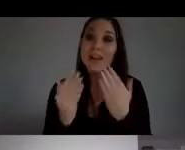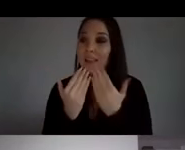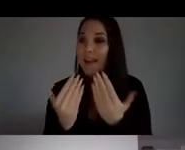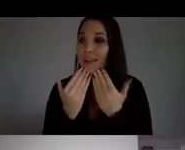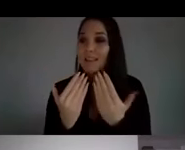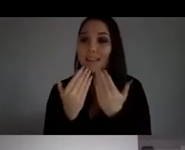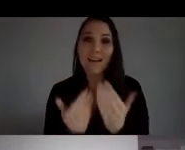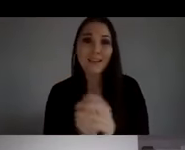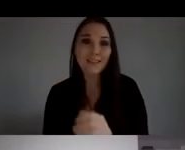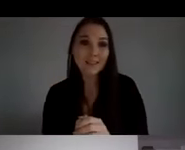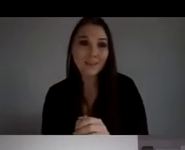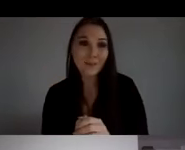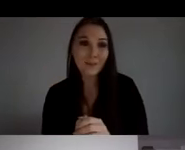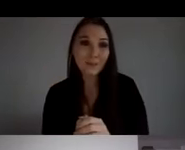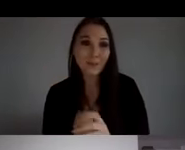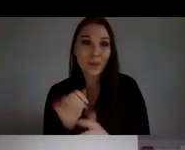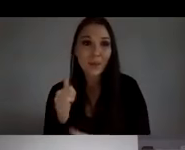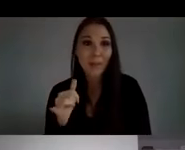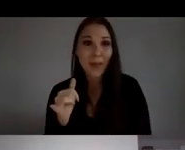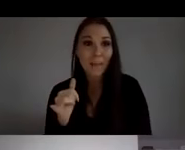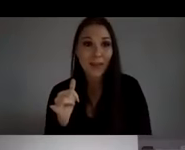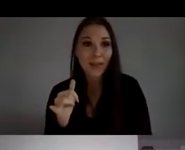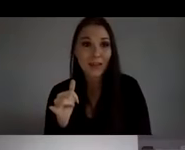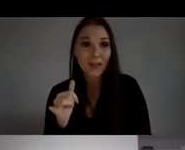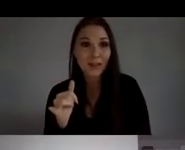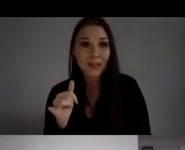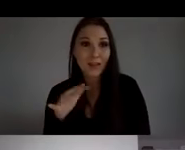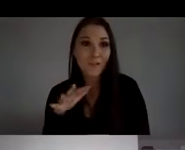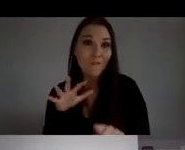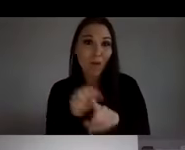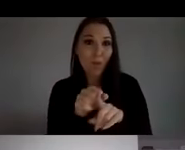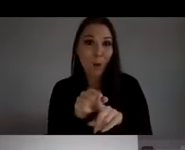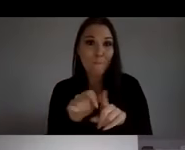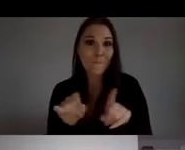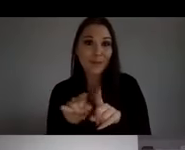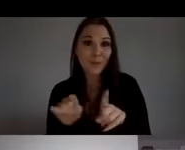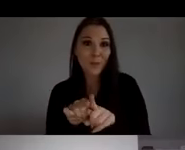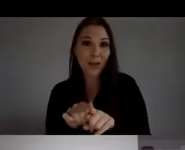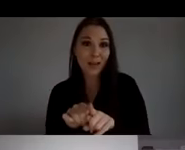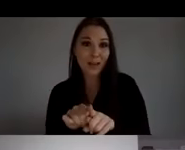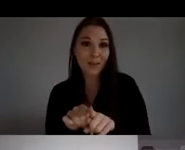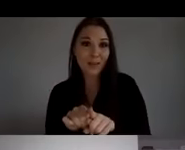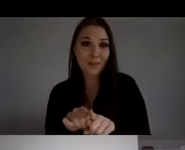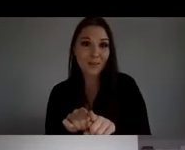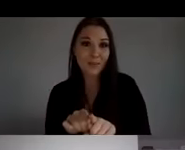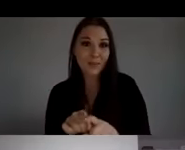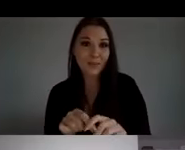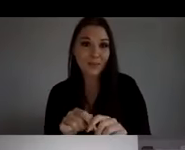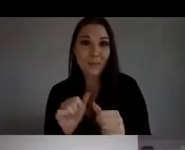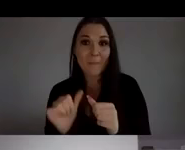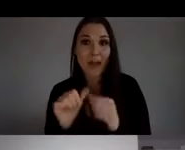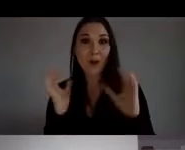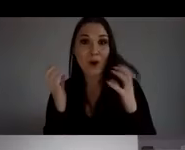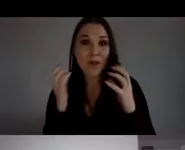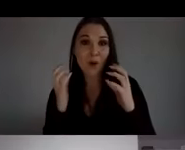Juta. I think maybe me and you could do maybe a follow-up on that as well. Maybe with some better audio quality. Maybe we